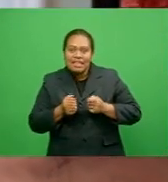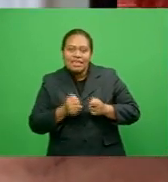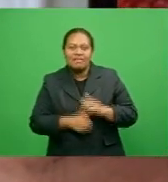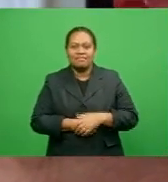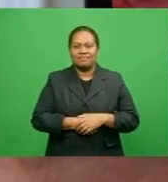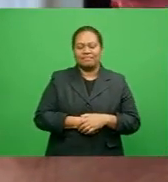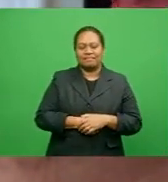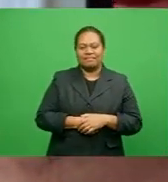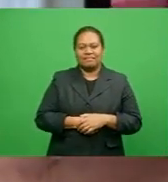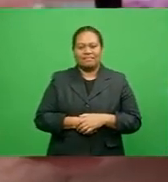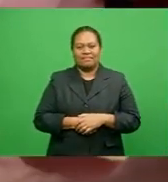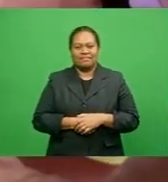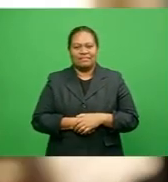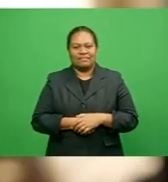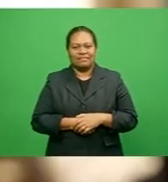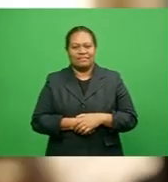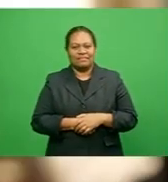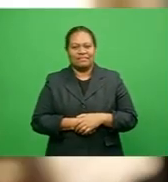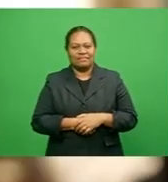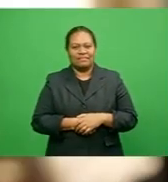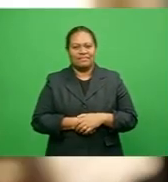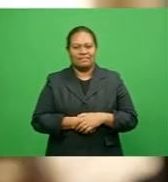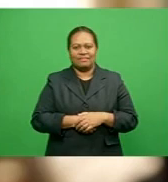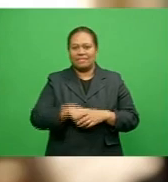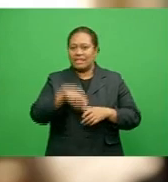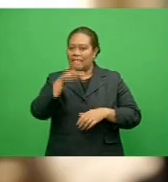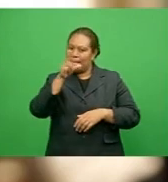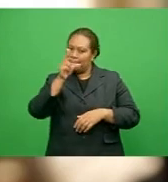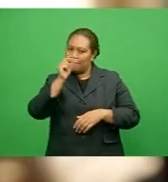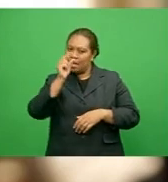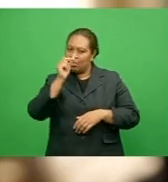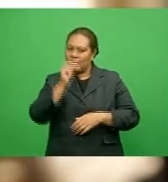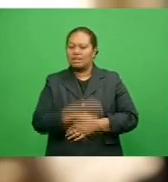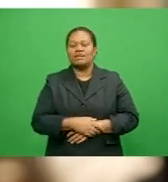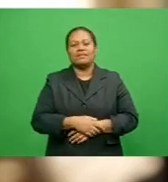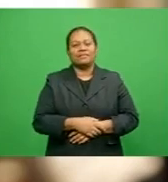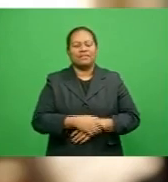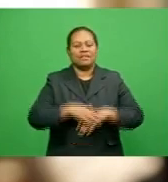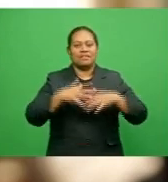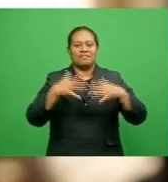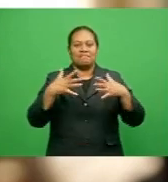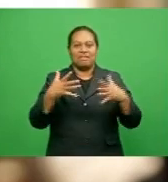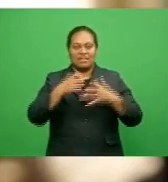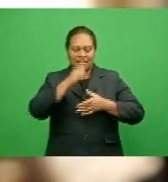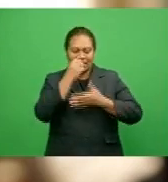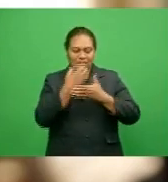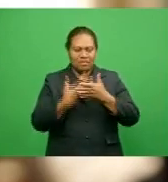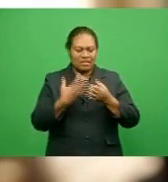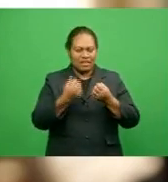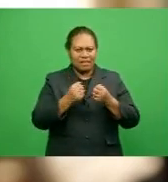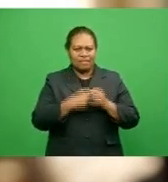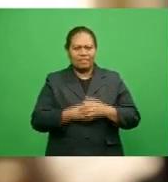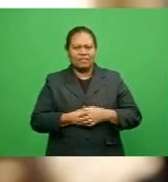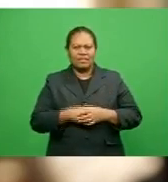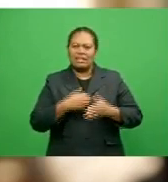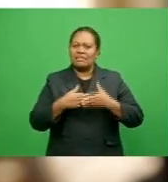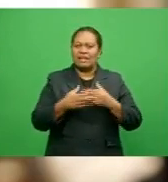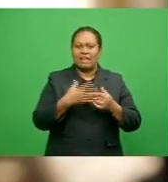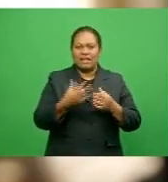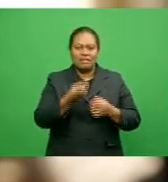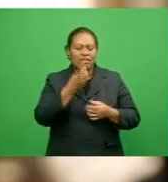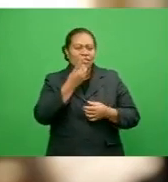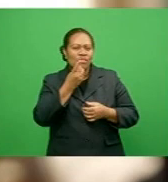Duty. The battery, which is larger than the Xperia 5 despite the phone being pretty